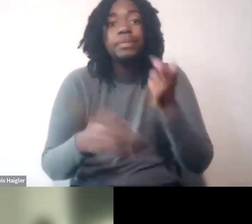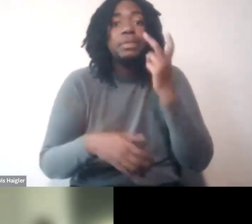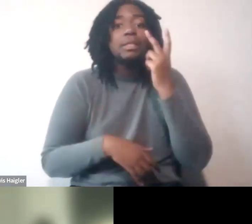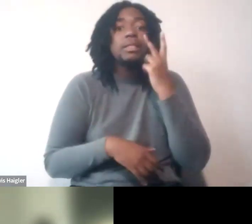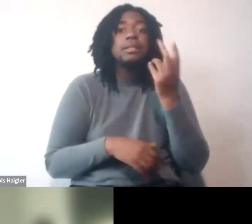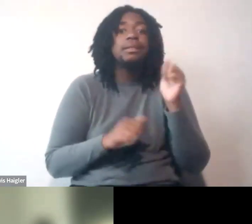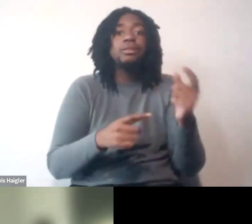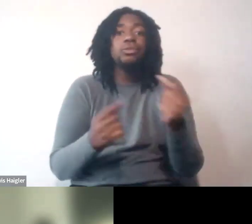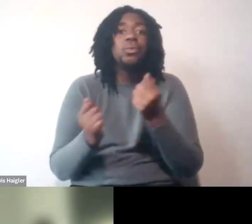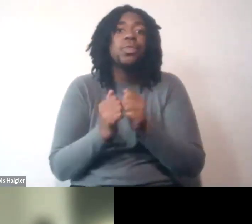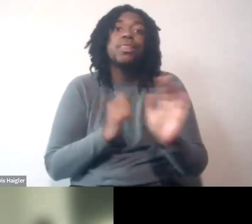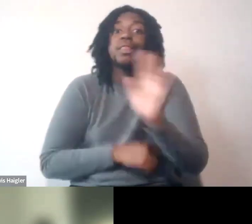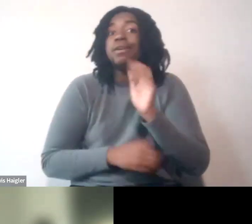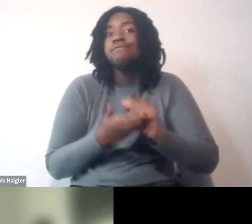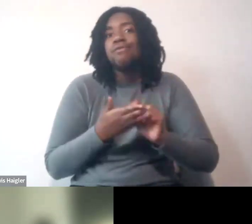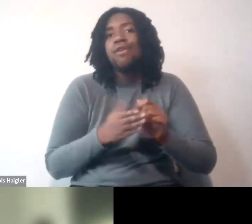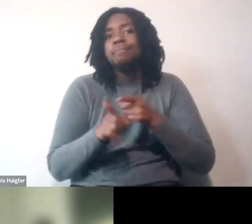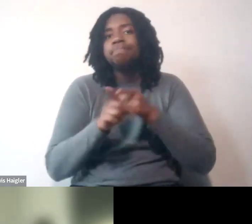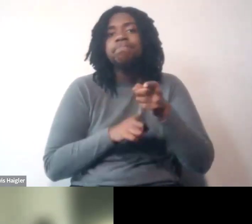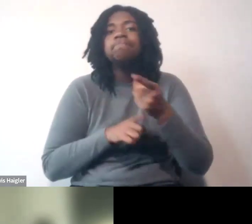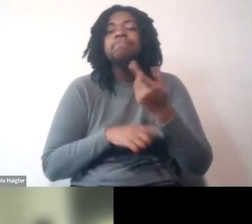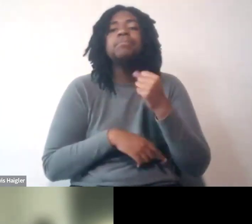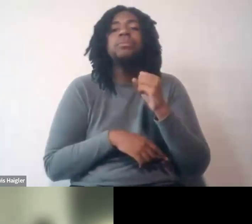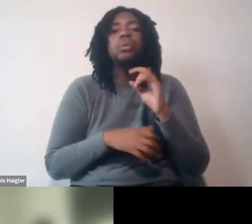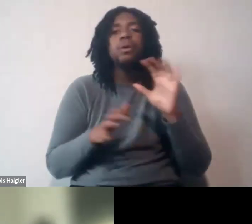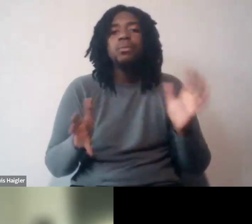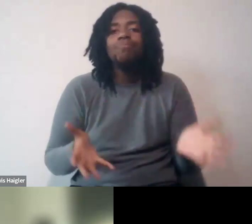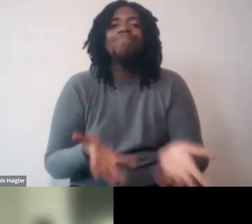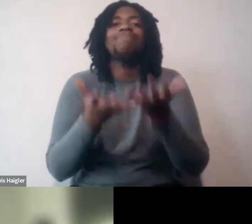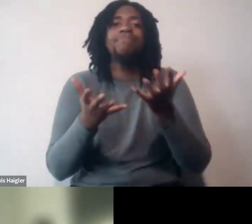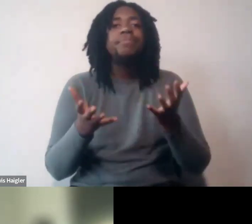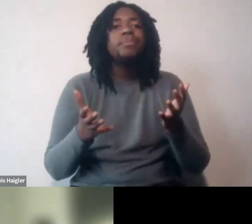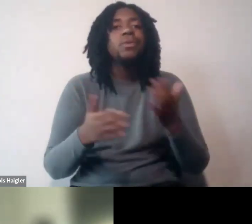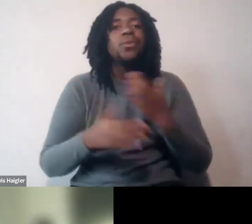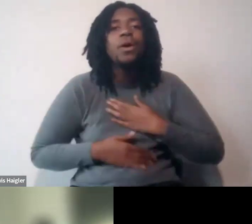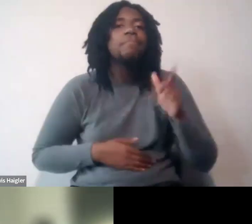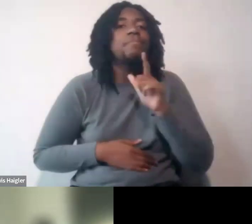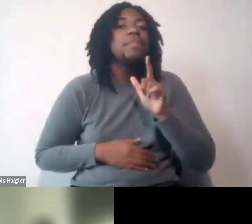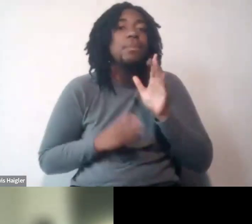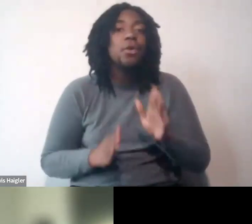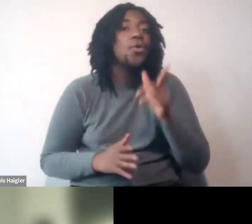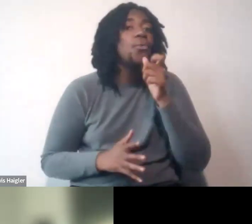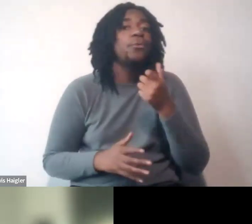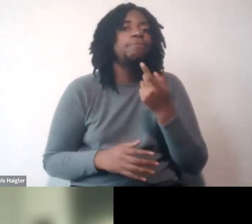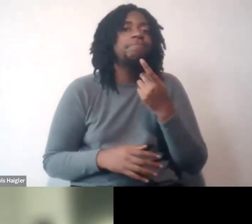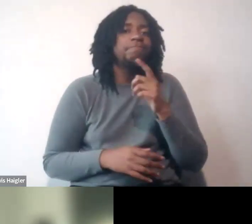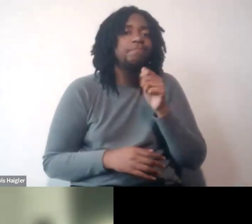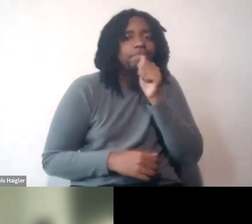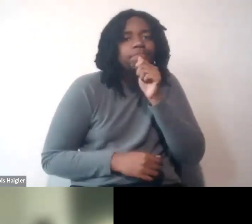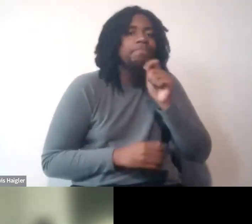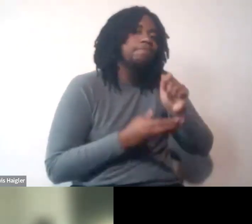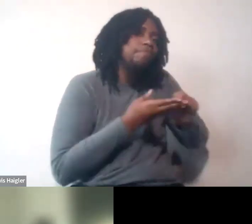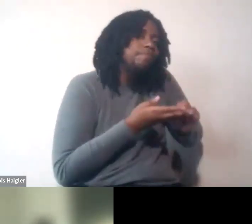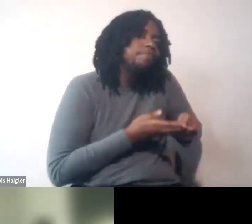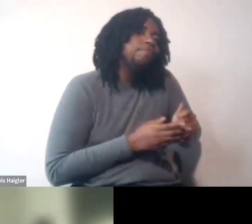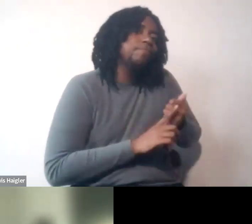do with their writing career. So we also welcome all those librarians who are quietly authors there in the